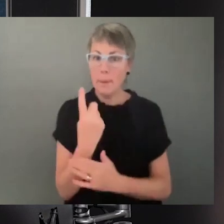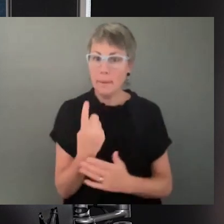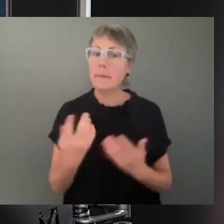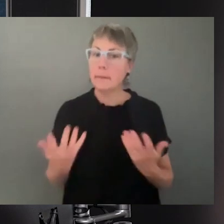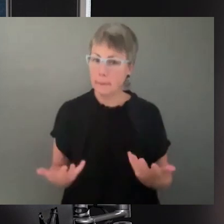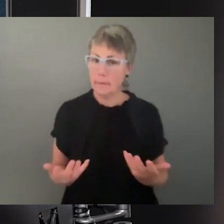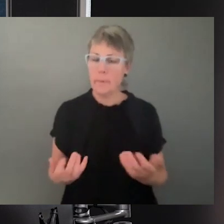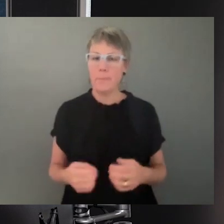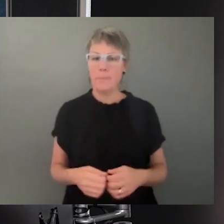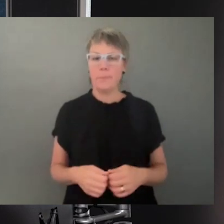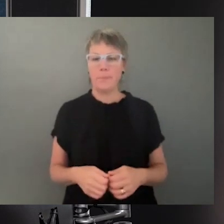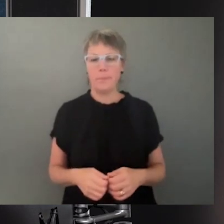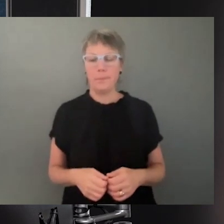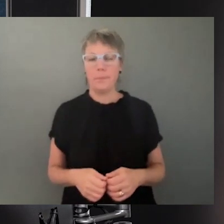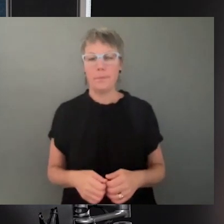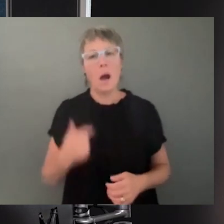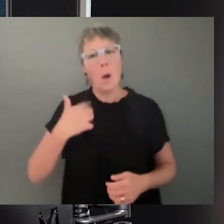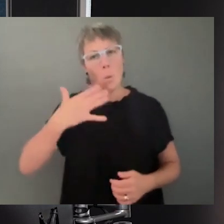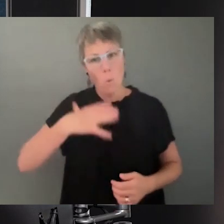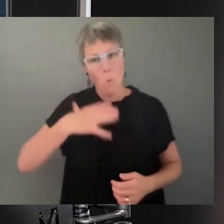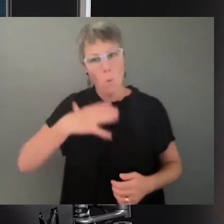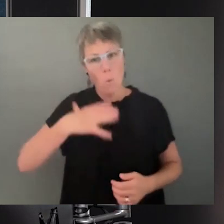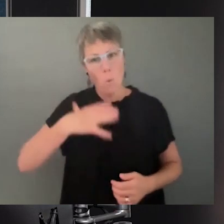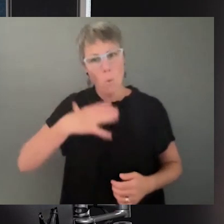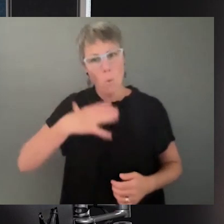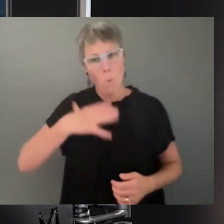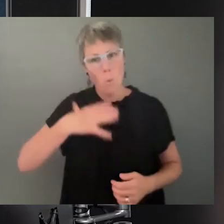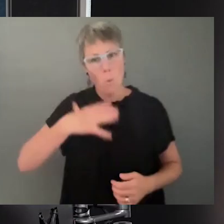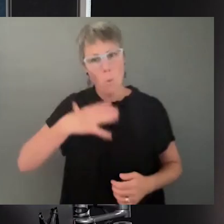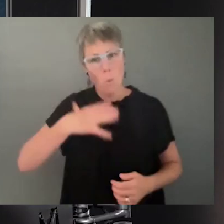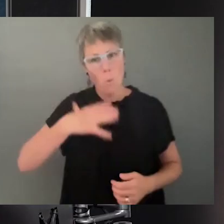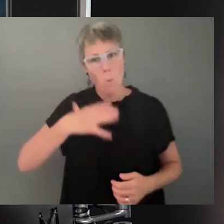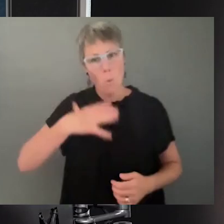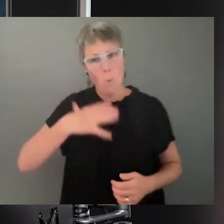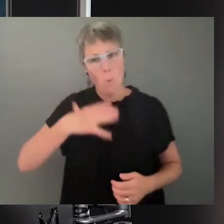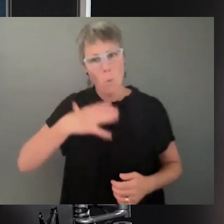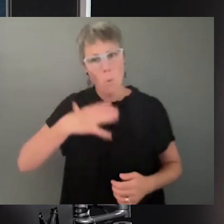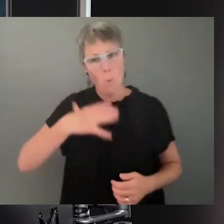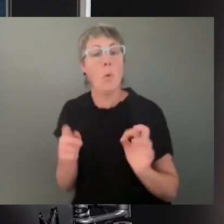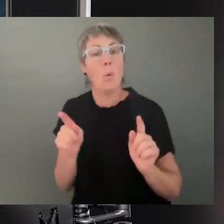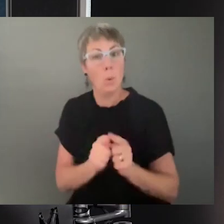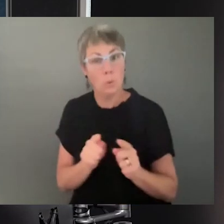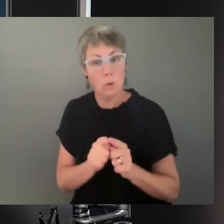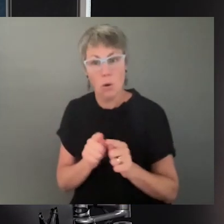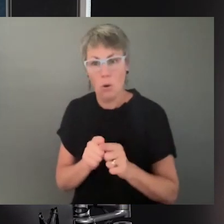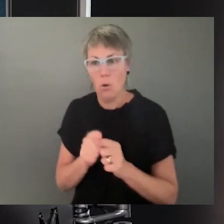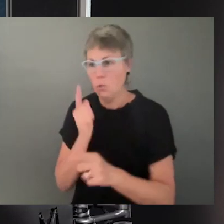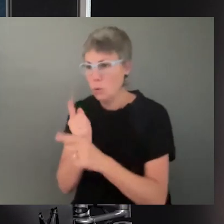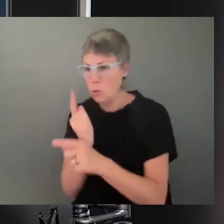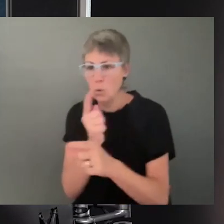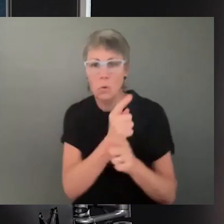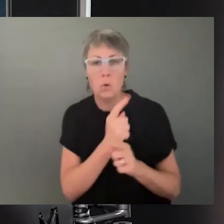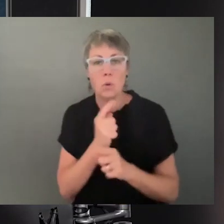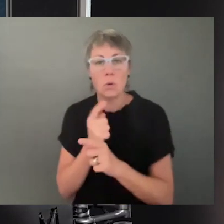of your preparedness plan in partnership with other people. So what I'd really like to see is individuals making those plans